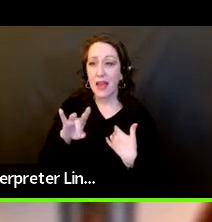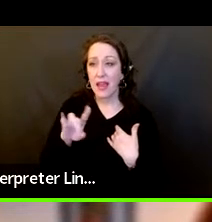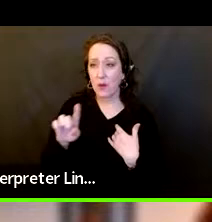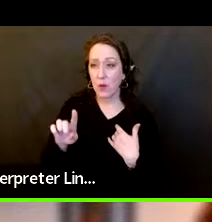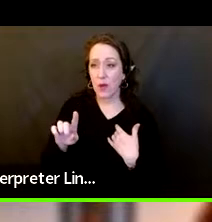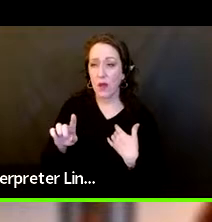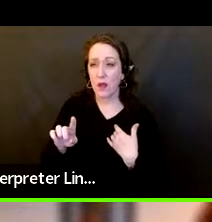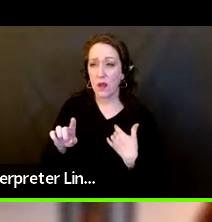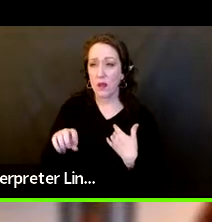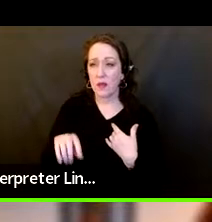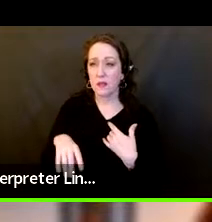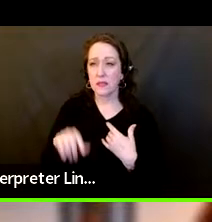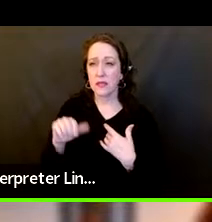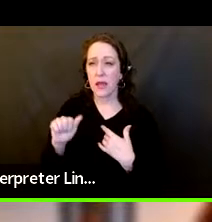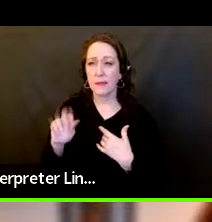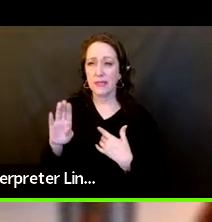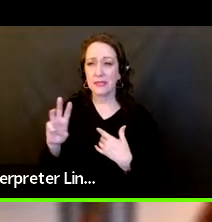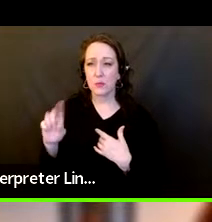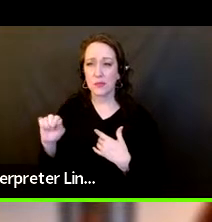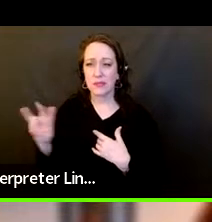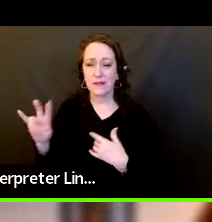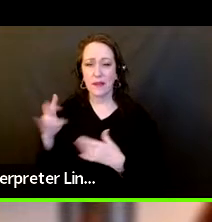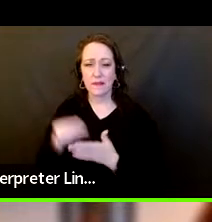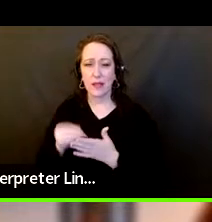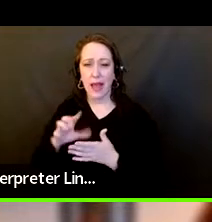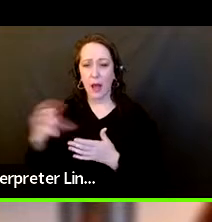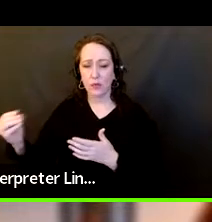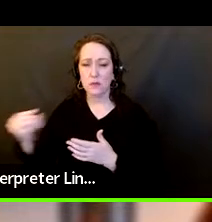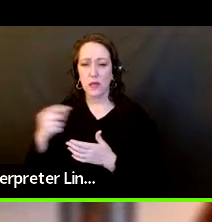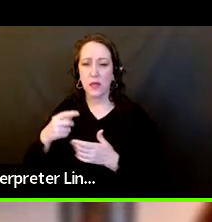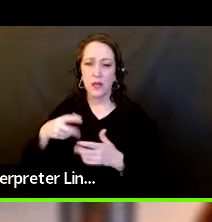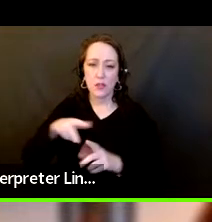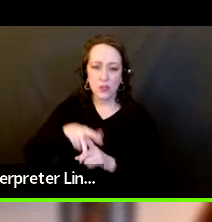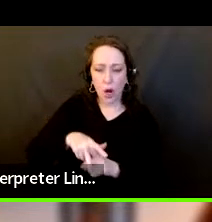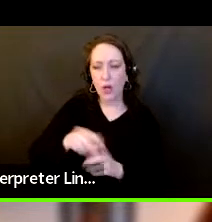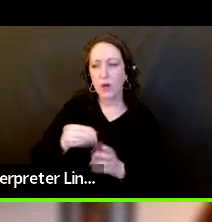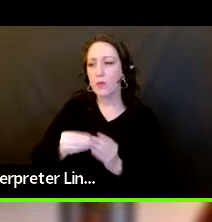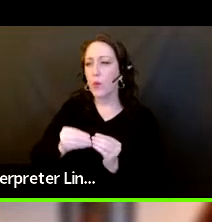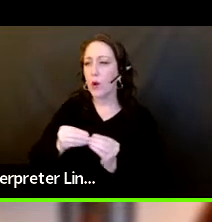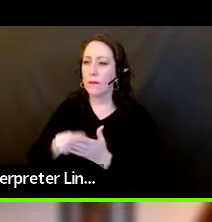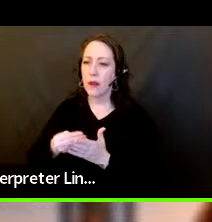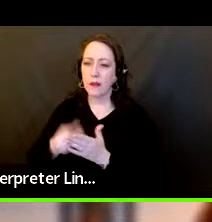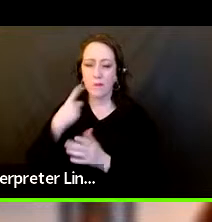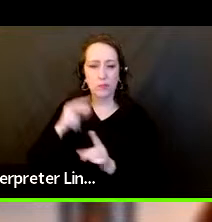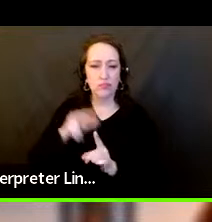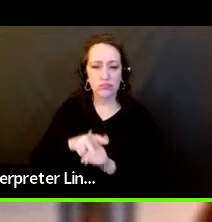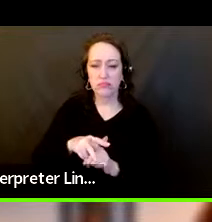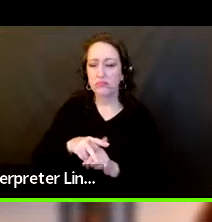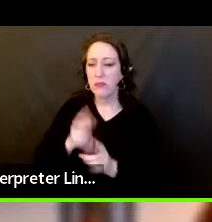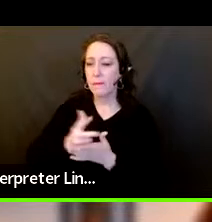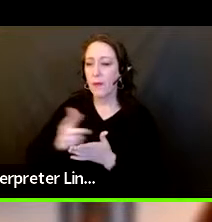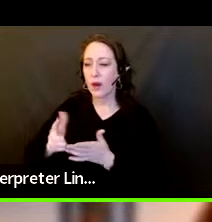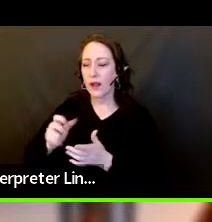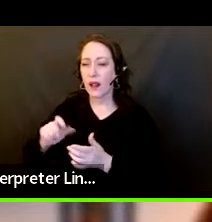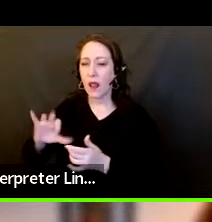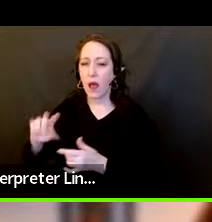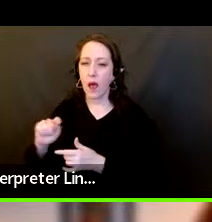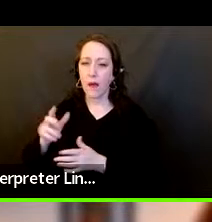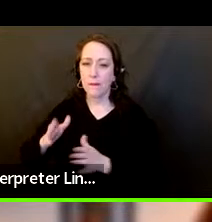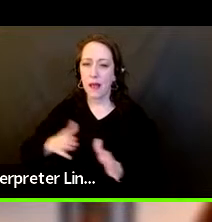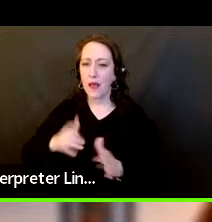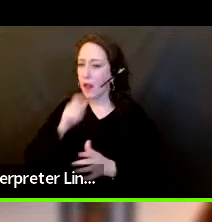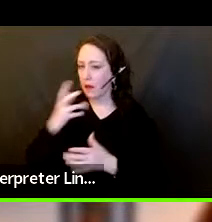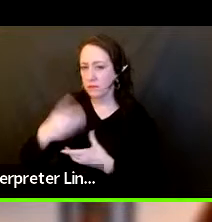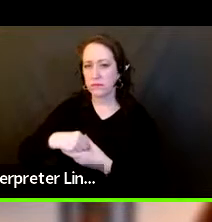Is AB 617 funding outside of the boundary, such as chargers, more money for chargers? The city's new parking lot plans don't appear to